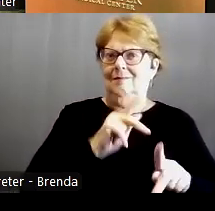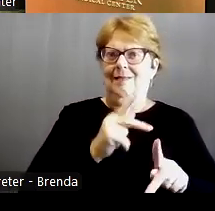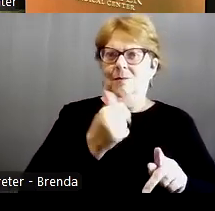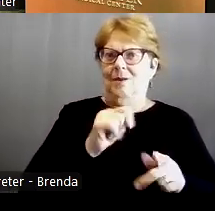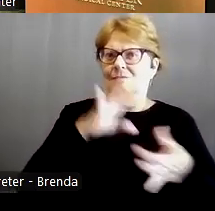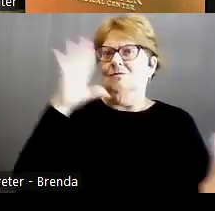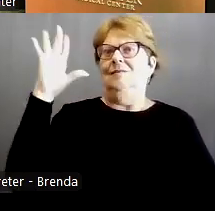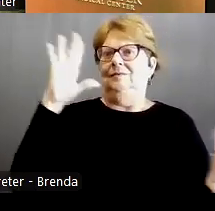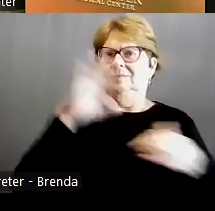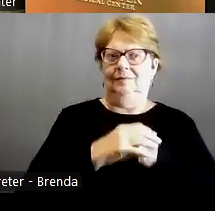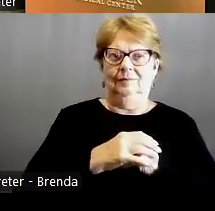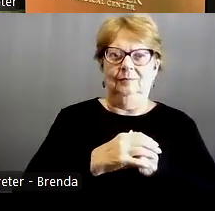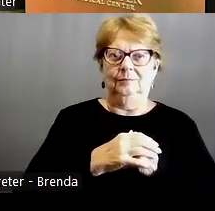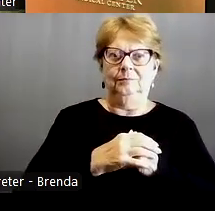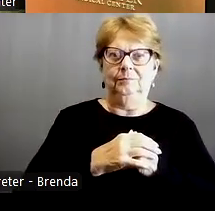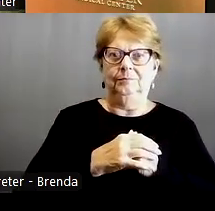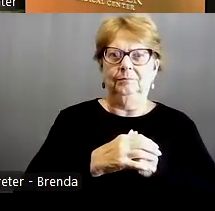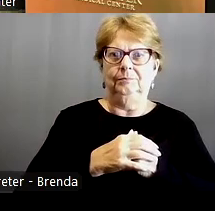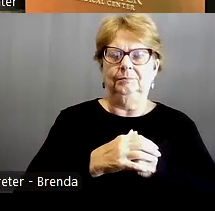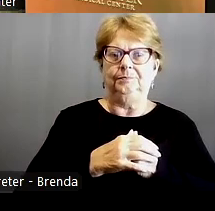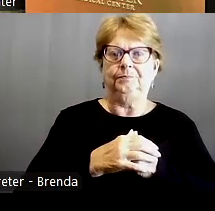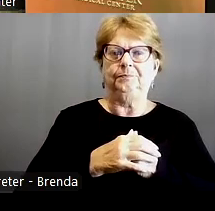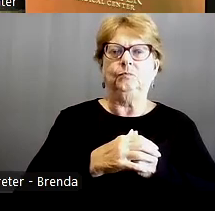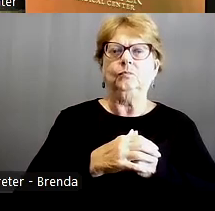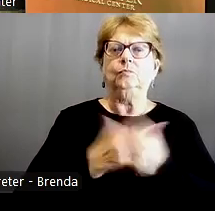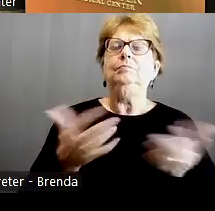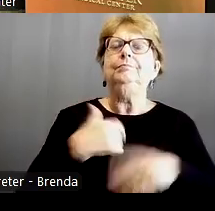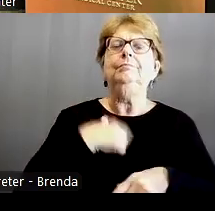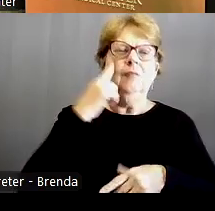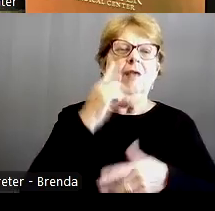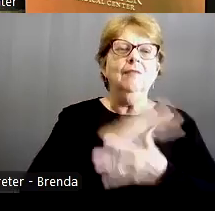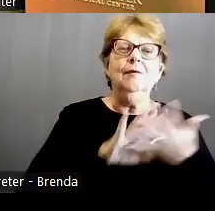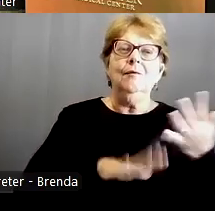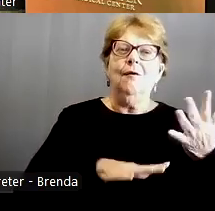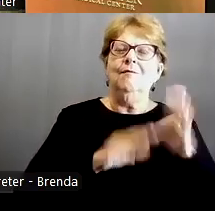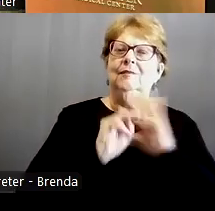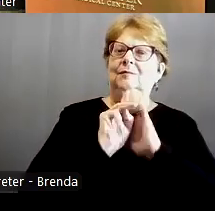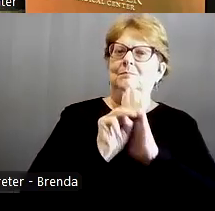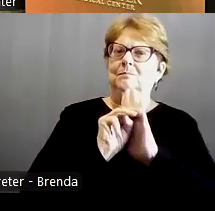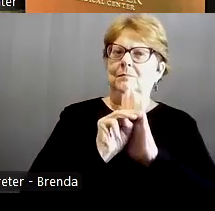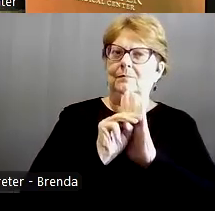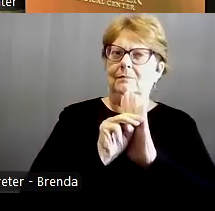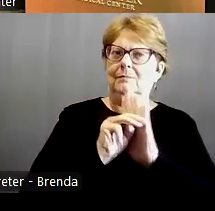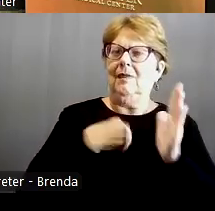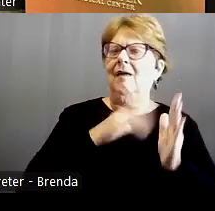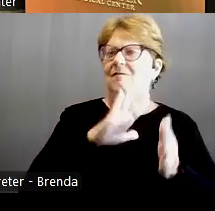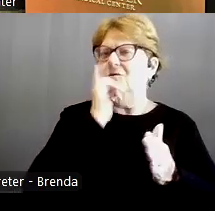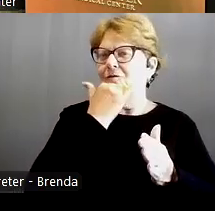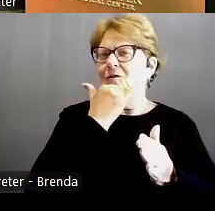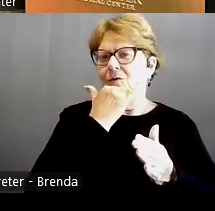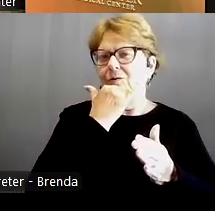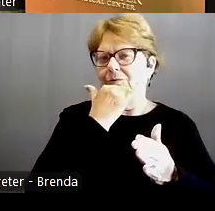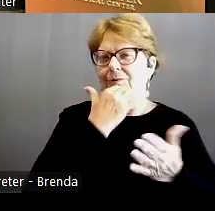release. I think that has some merit. Now, all of these models have their flaws. The idea